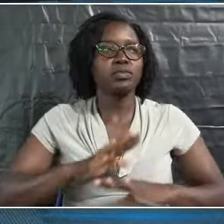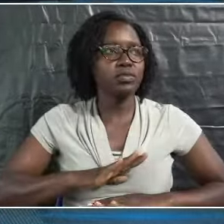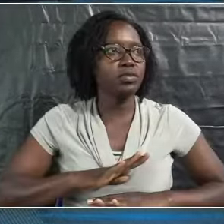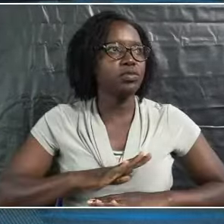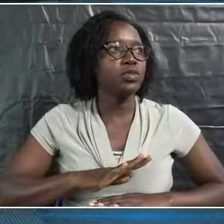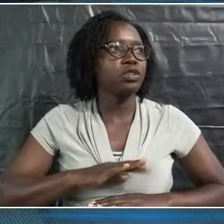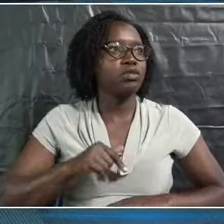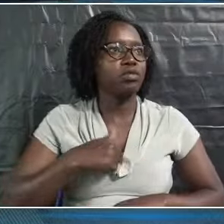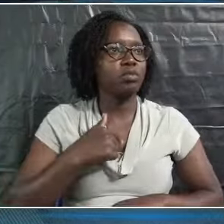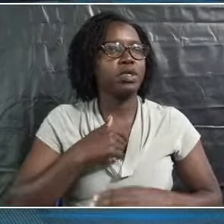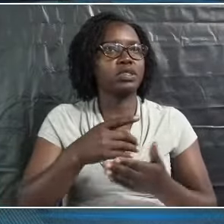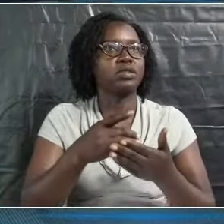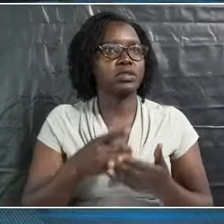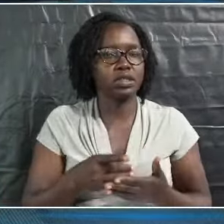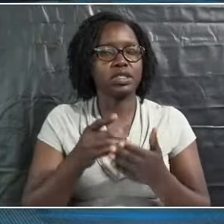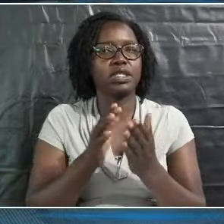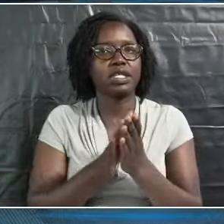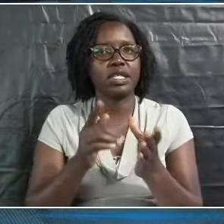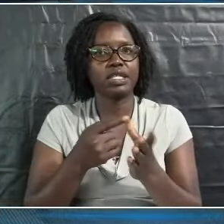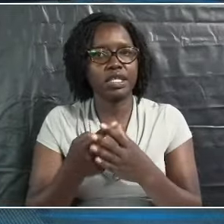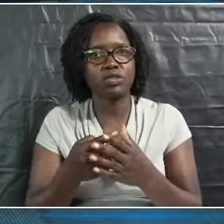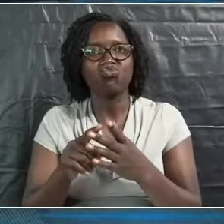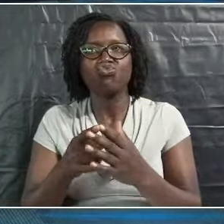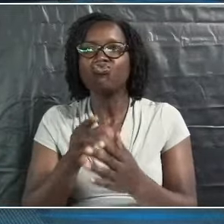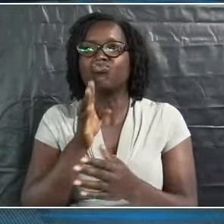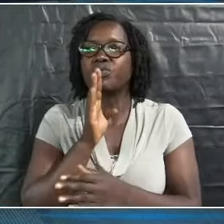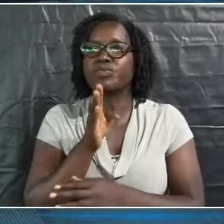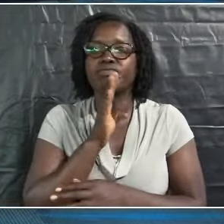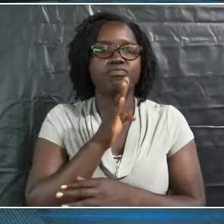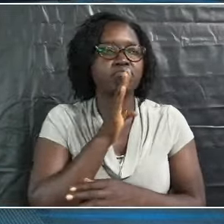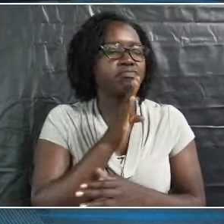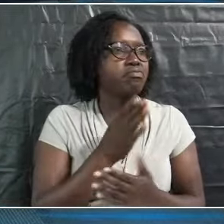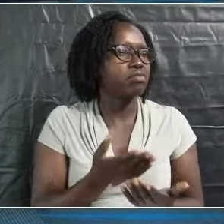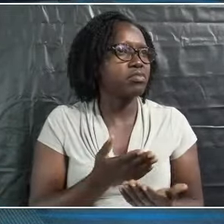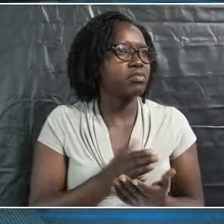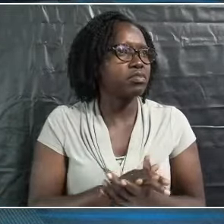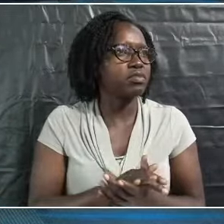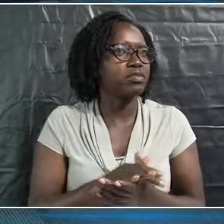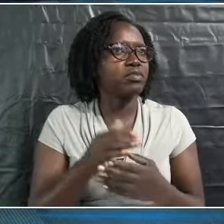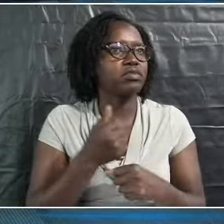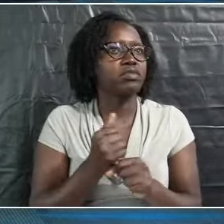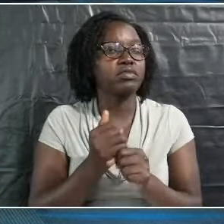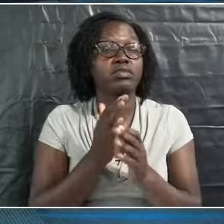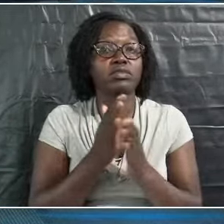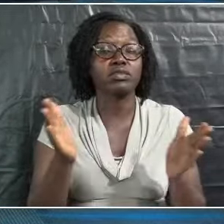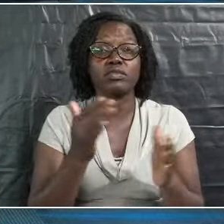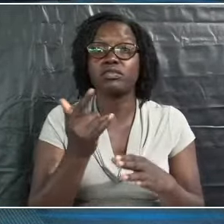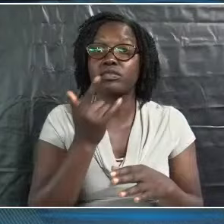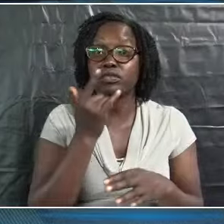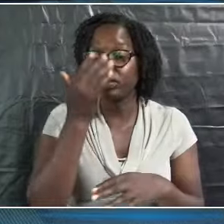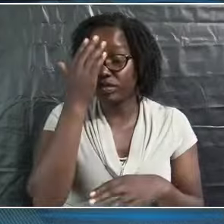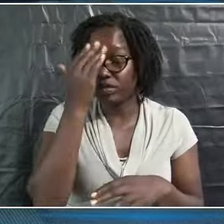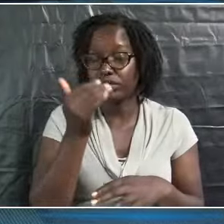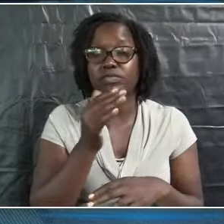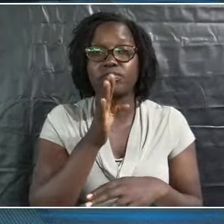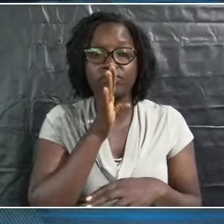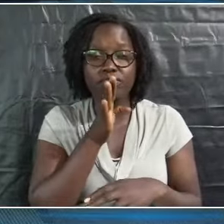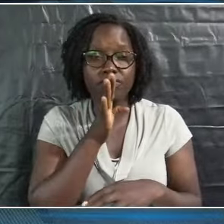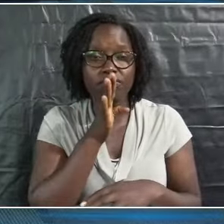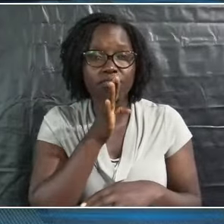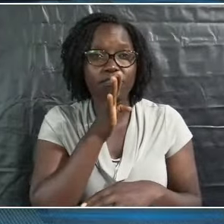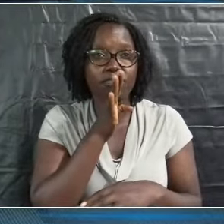for my needs, and then you begin to borrow, you're making a big mistake. Because in